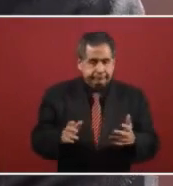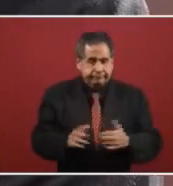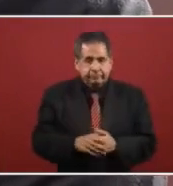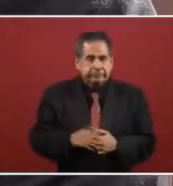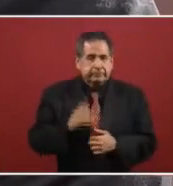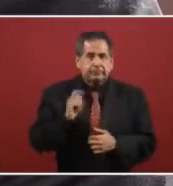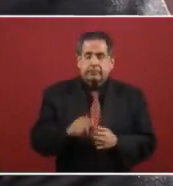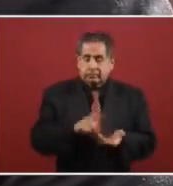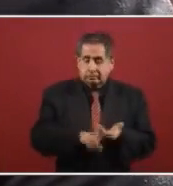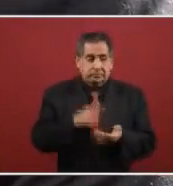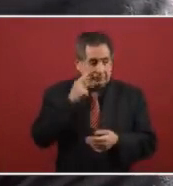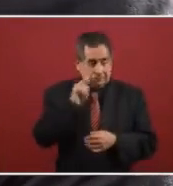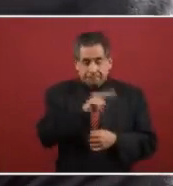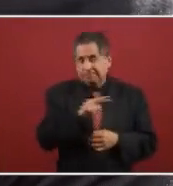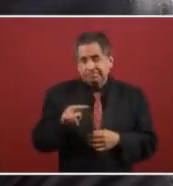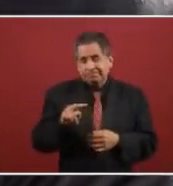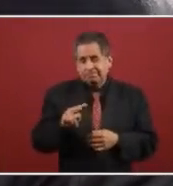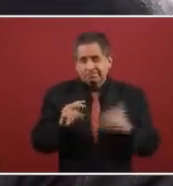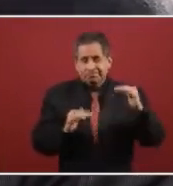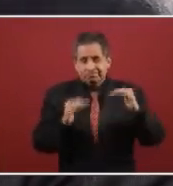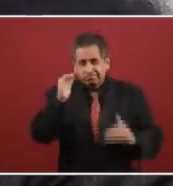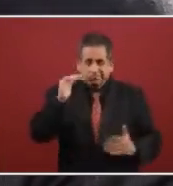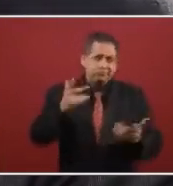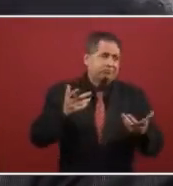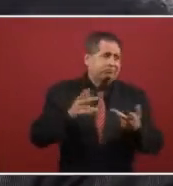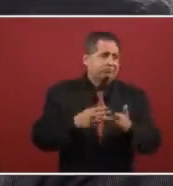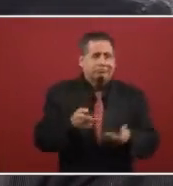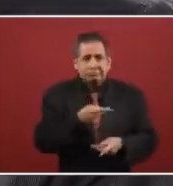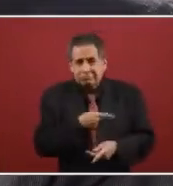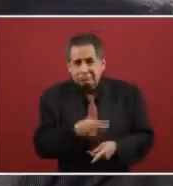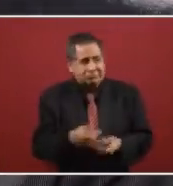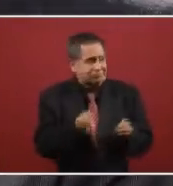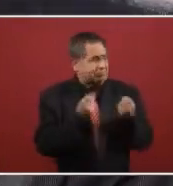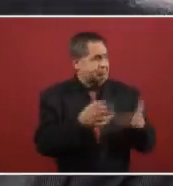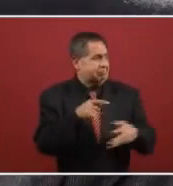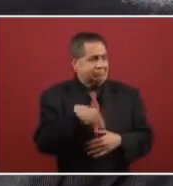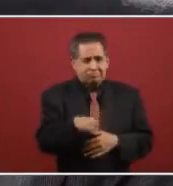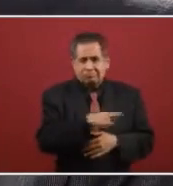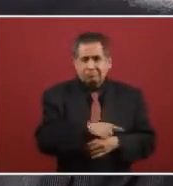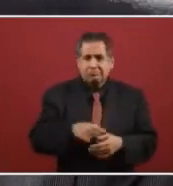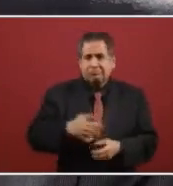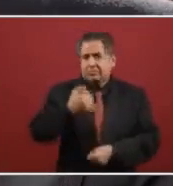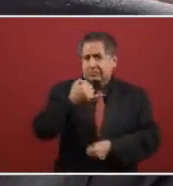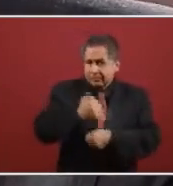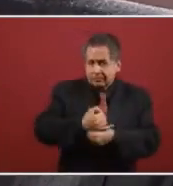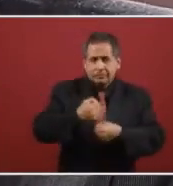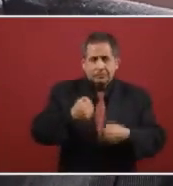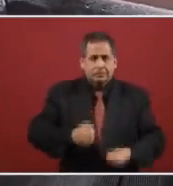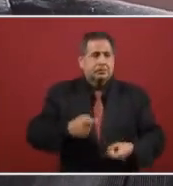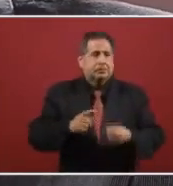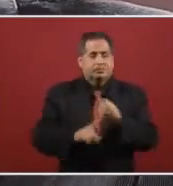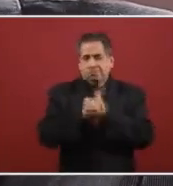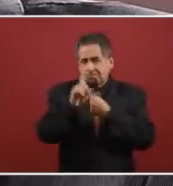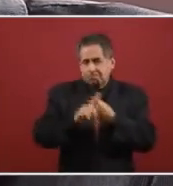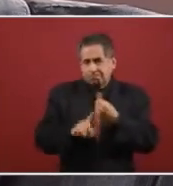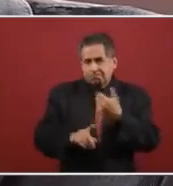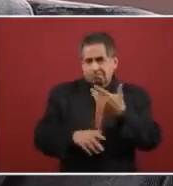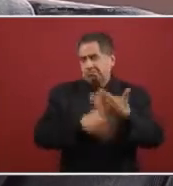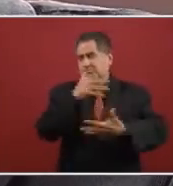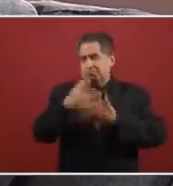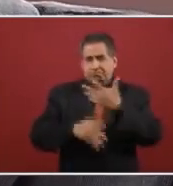monstrous, that is affecting, and the poverty and insecurity and